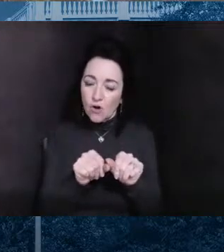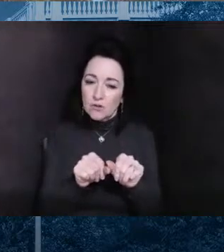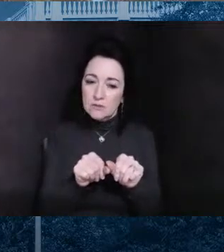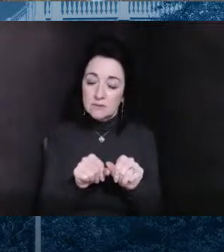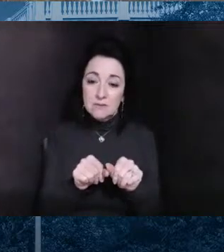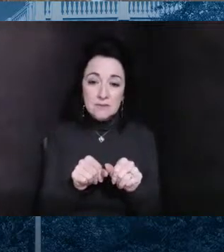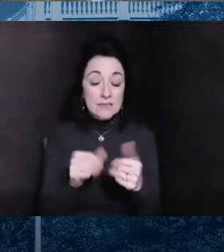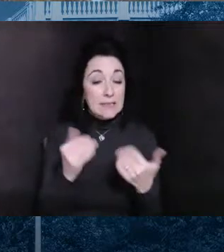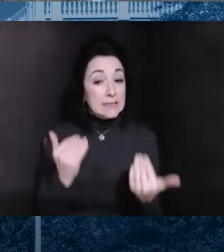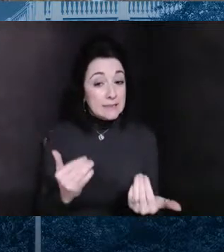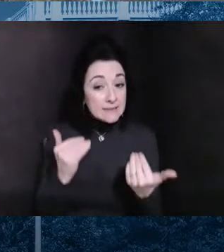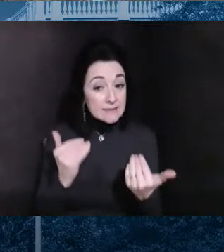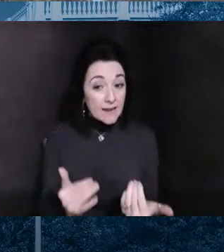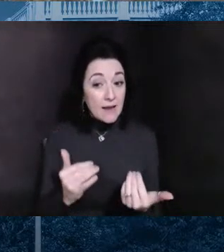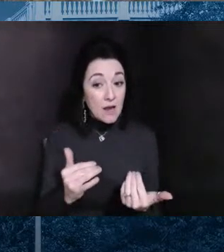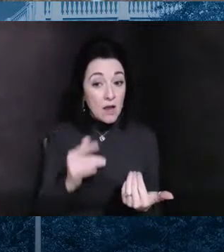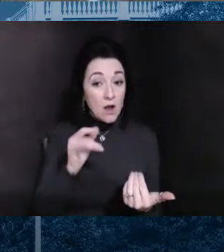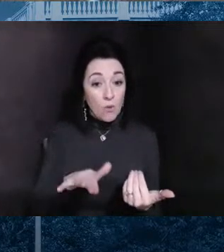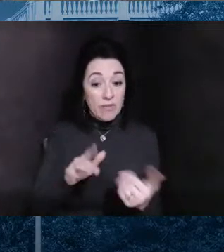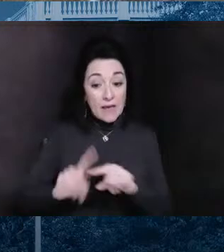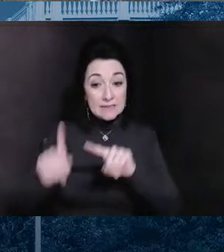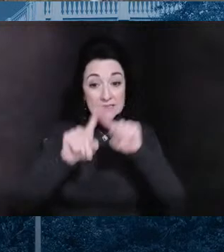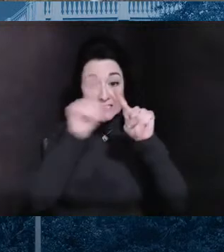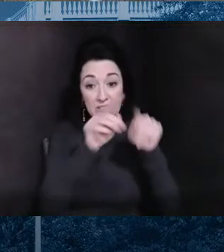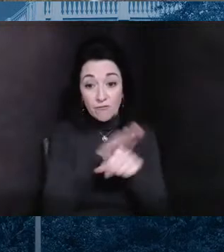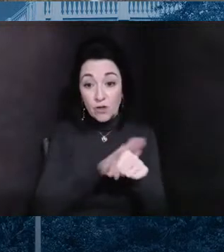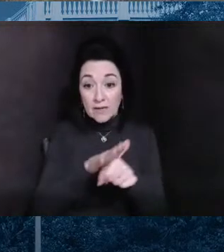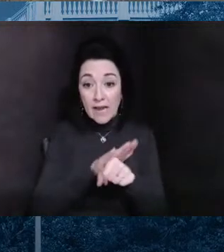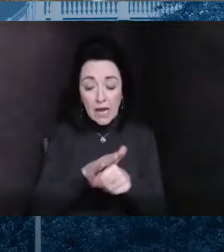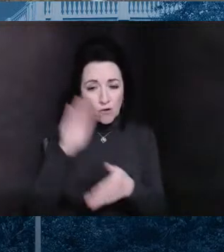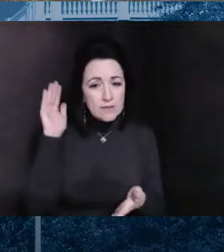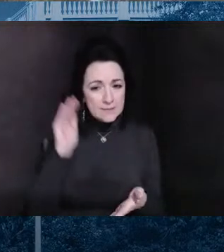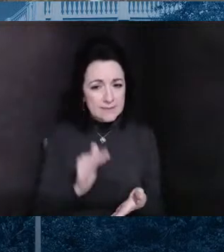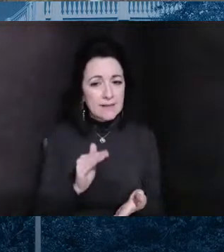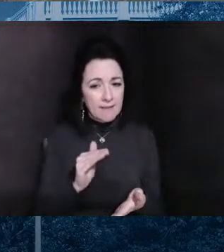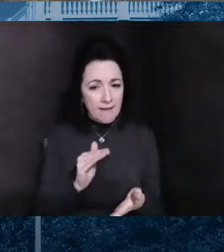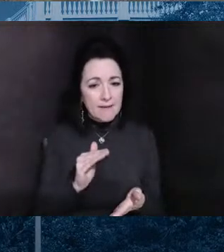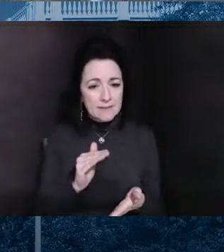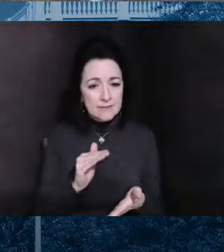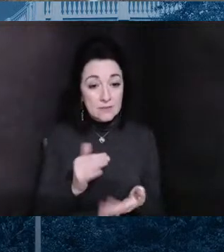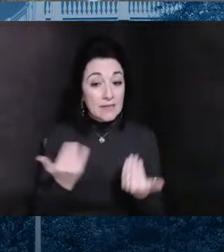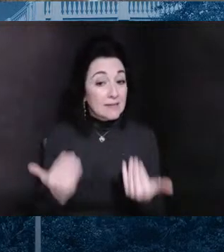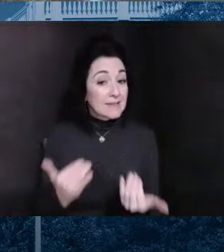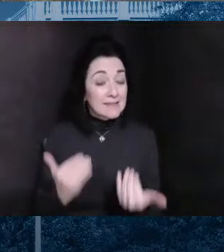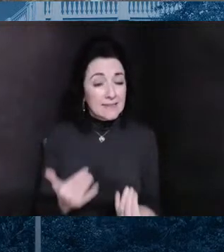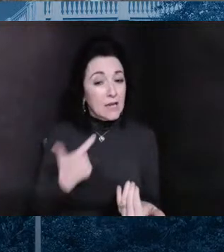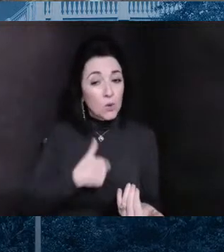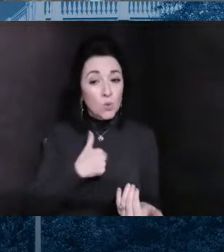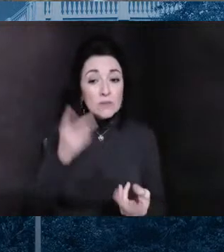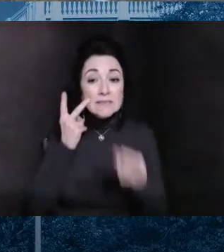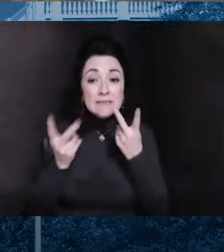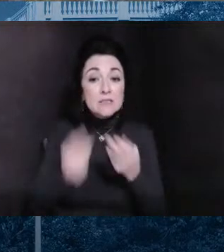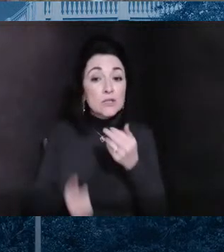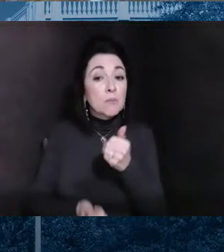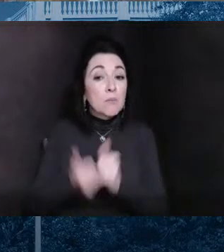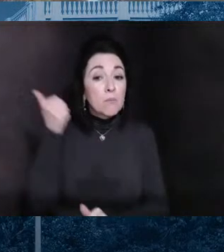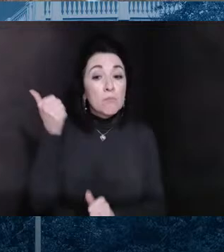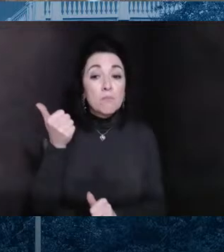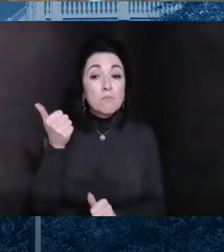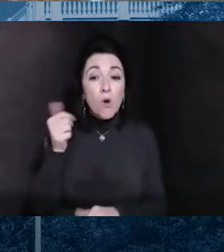have decreased significantly. Most of those areas that we're seeing now are in Sussex County,